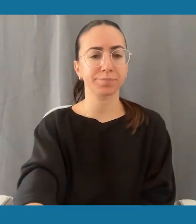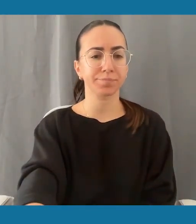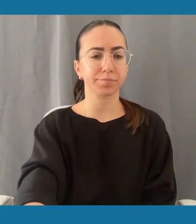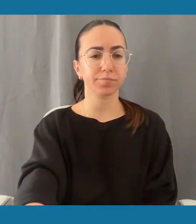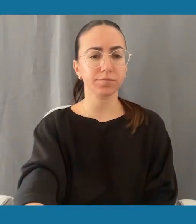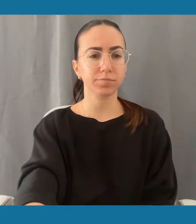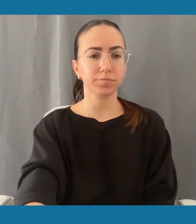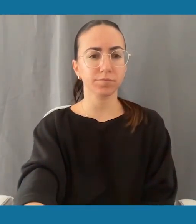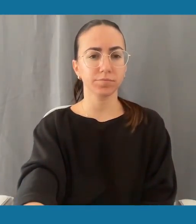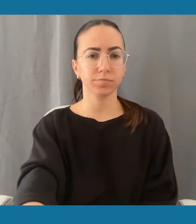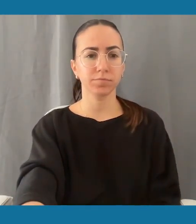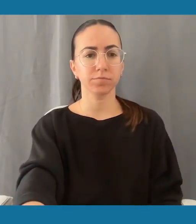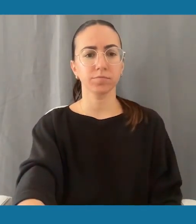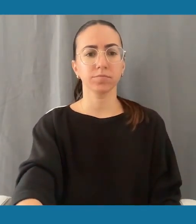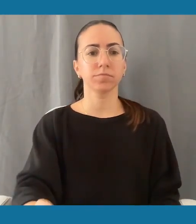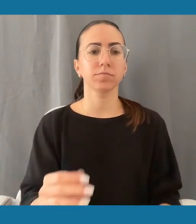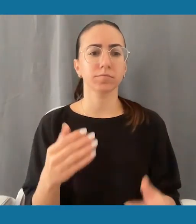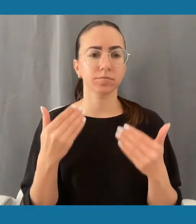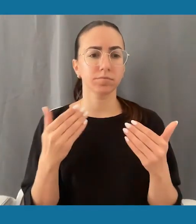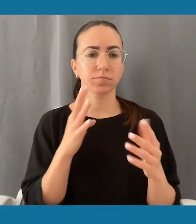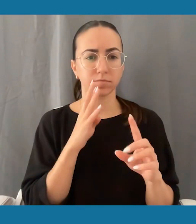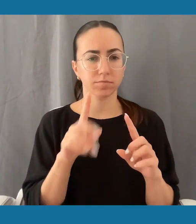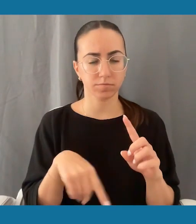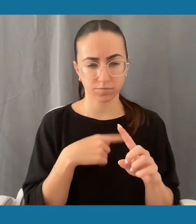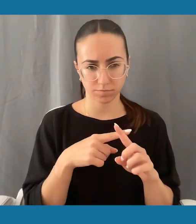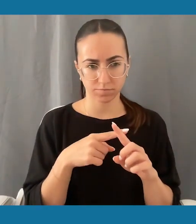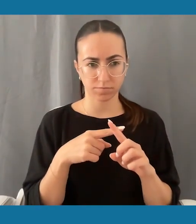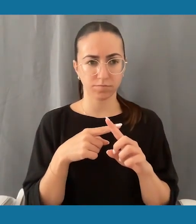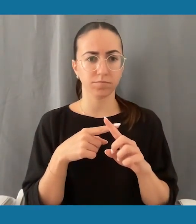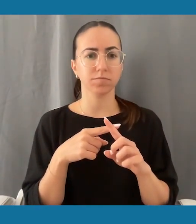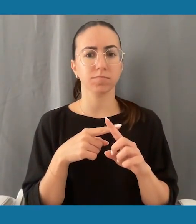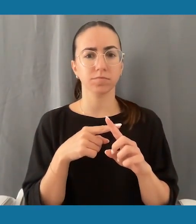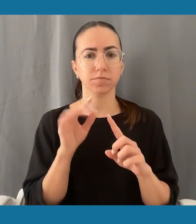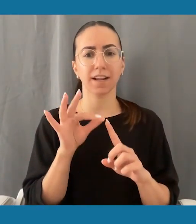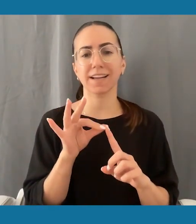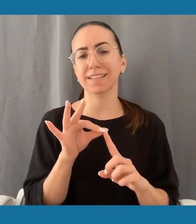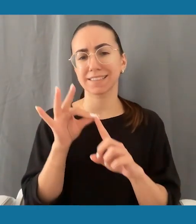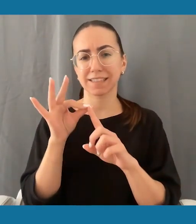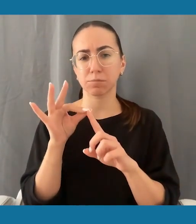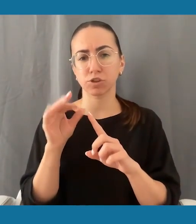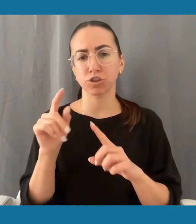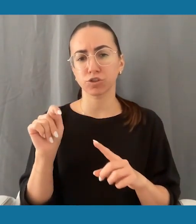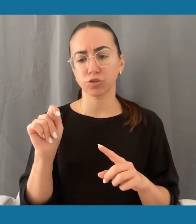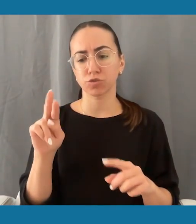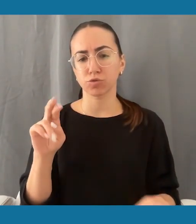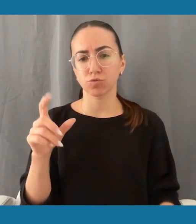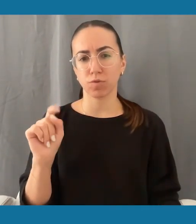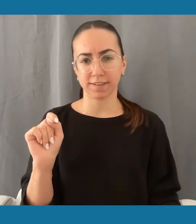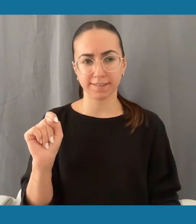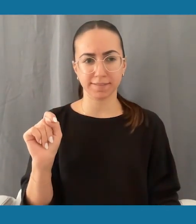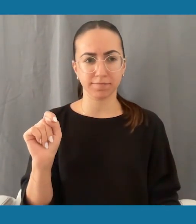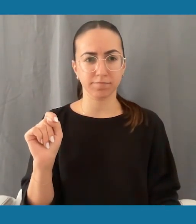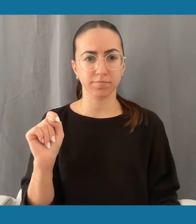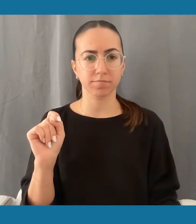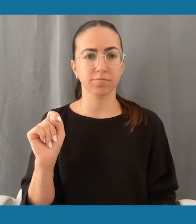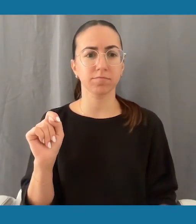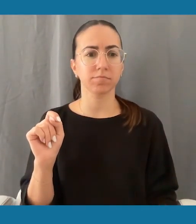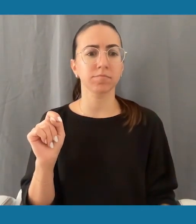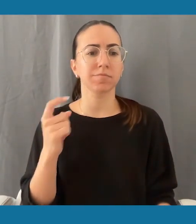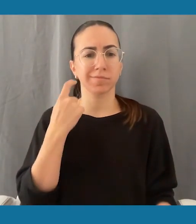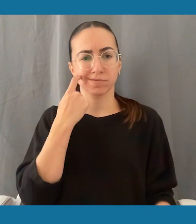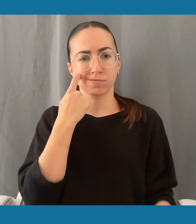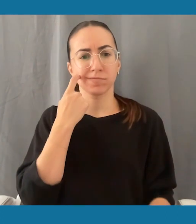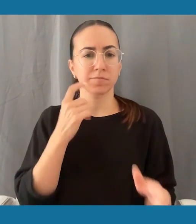reason. So let's talk generally about exception trusts. I just mentioned that